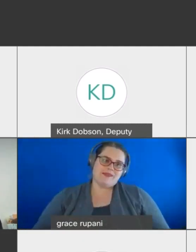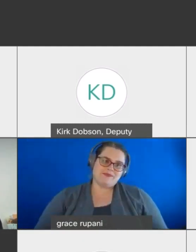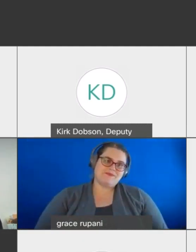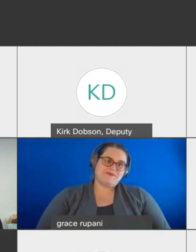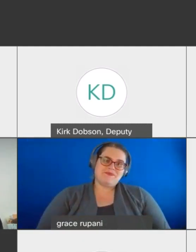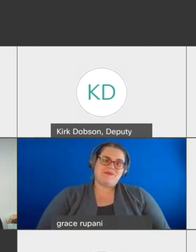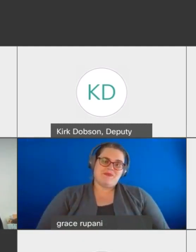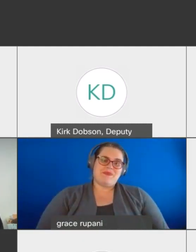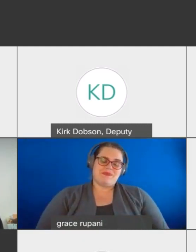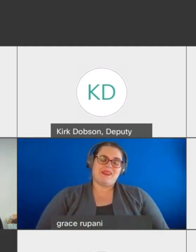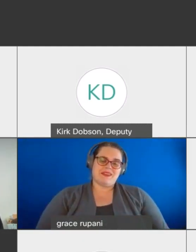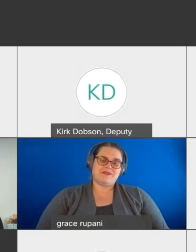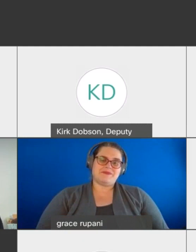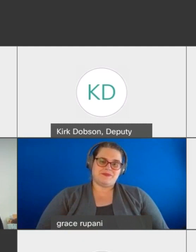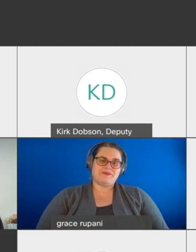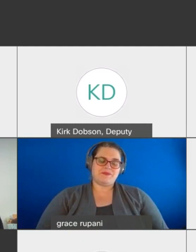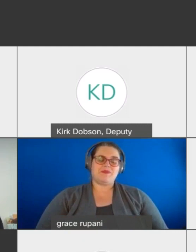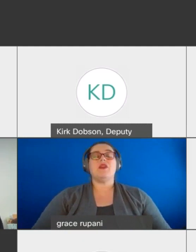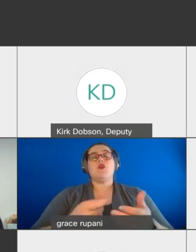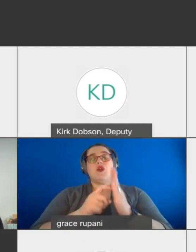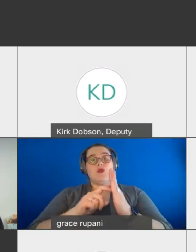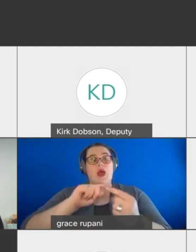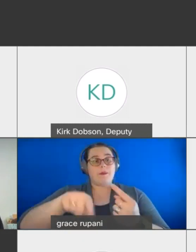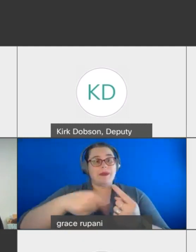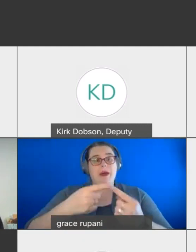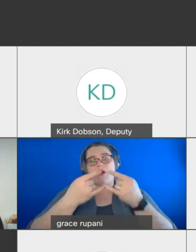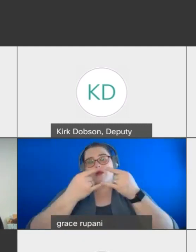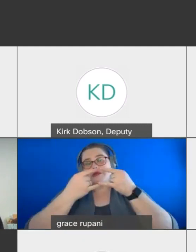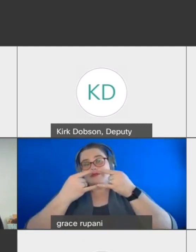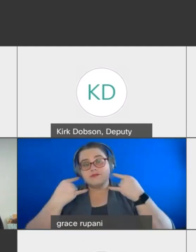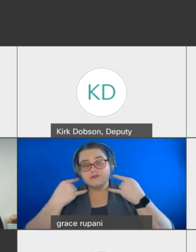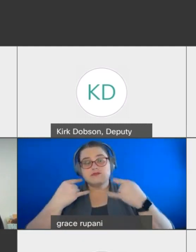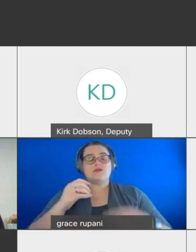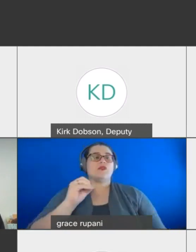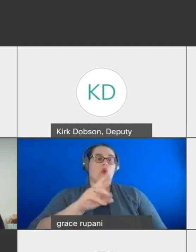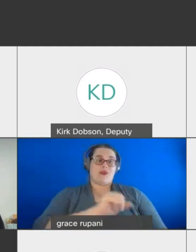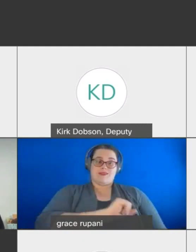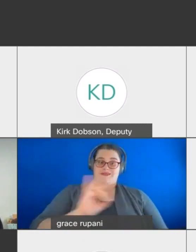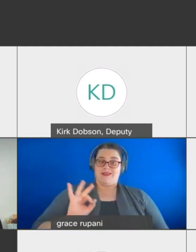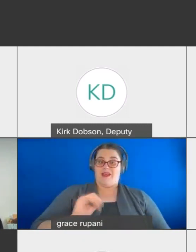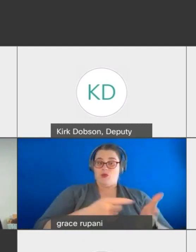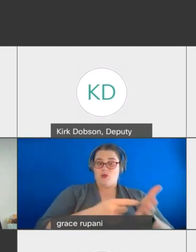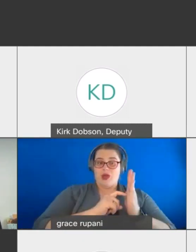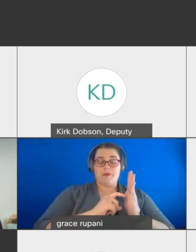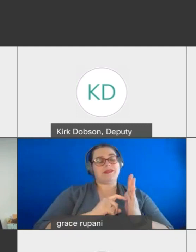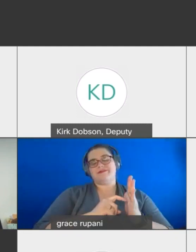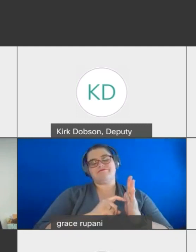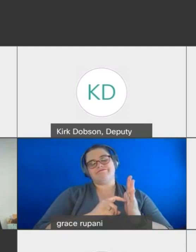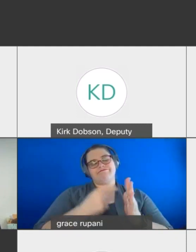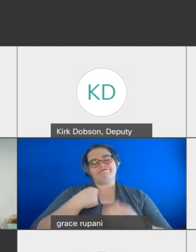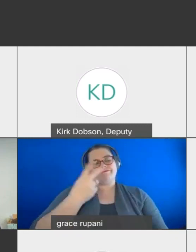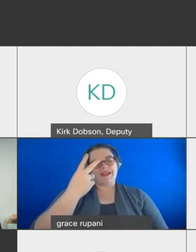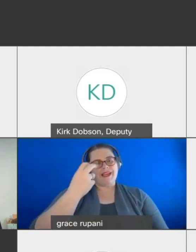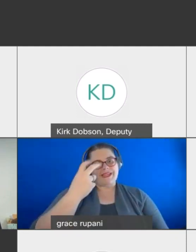Requirements around face covering, the requirements for staff, I don't expect to change. Anyone who